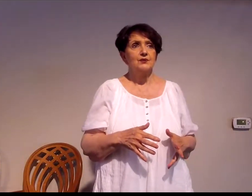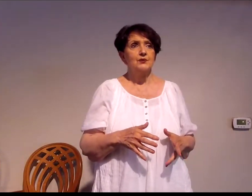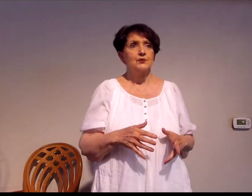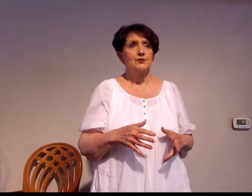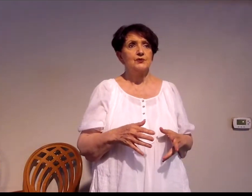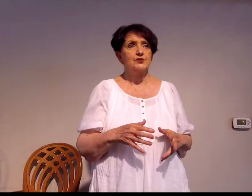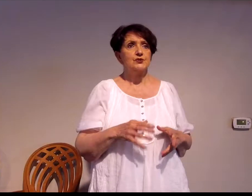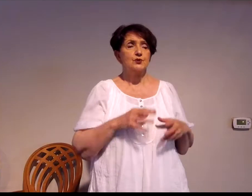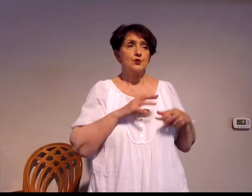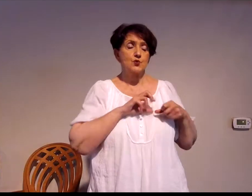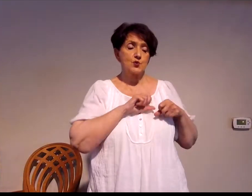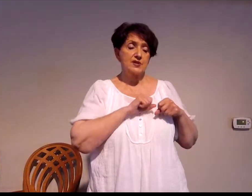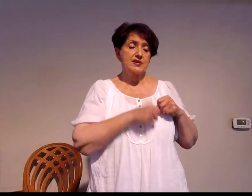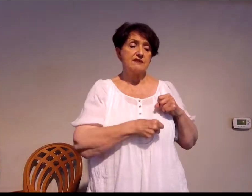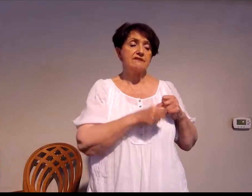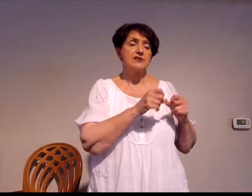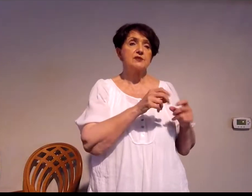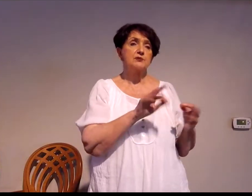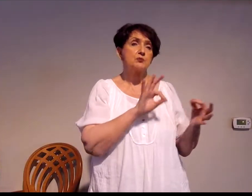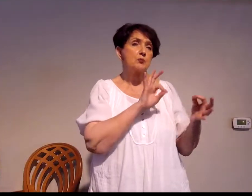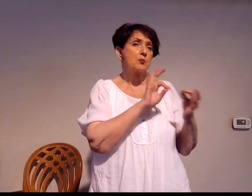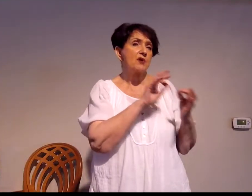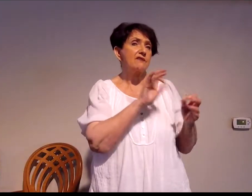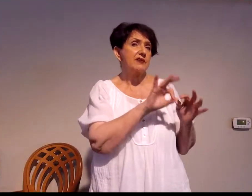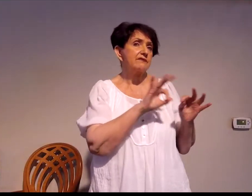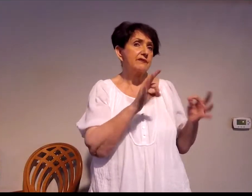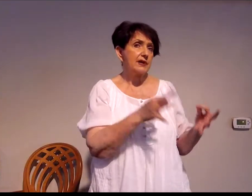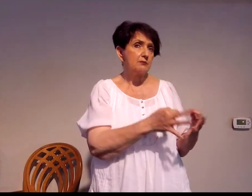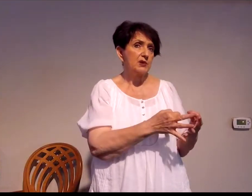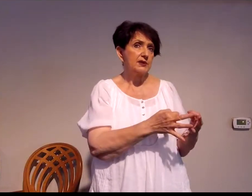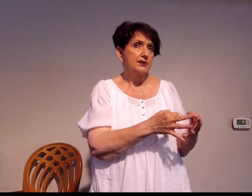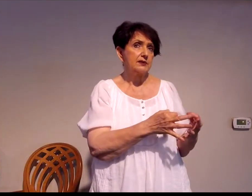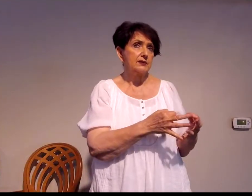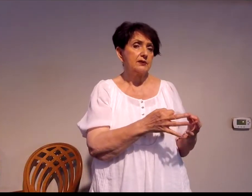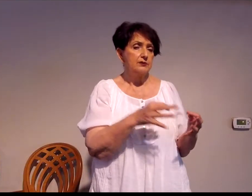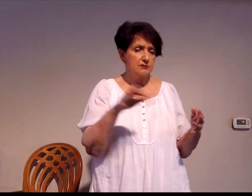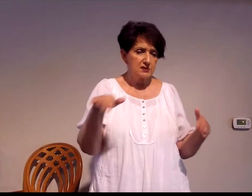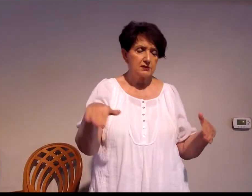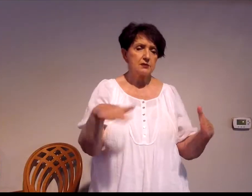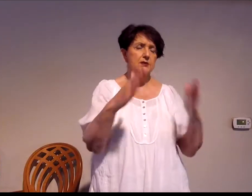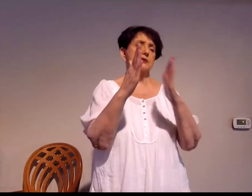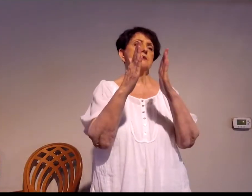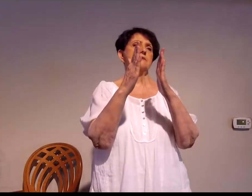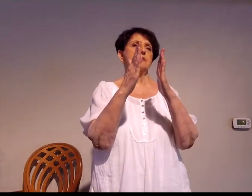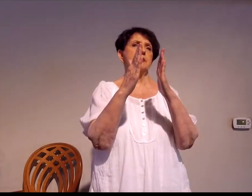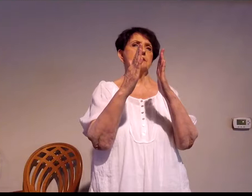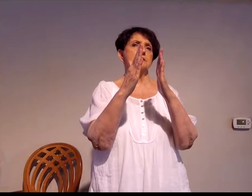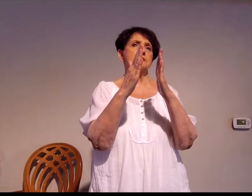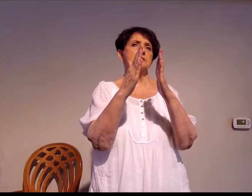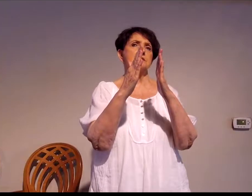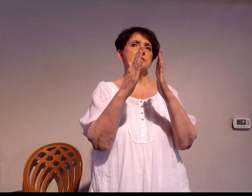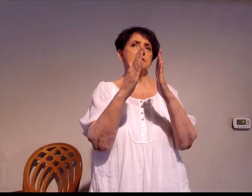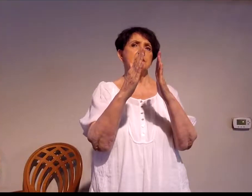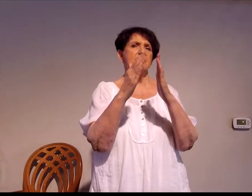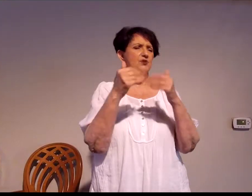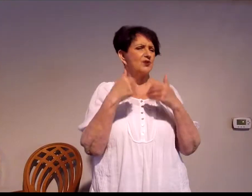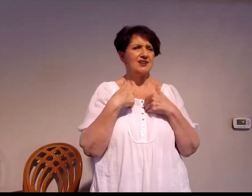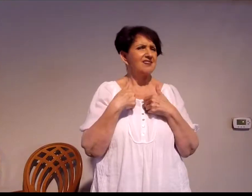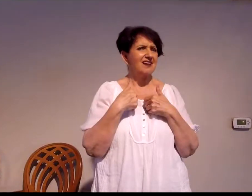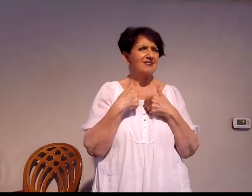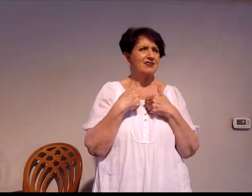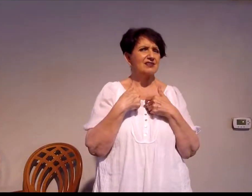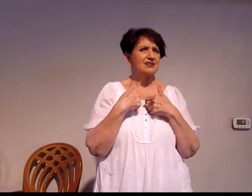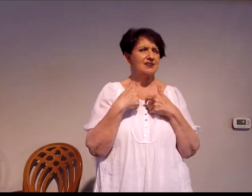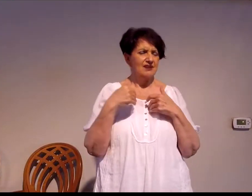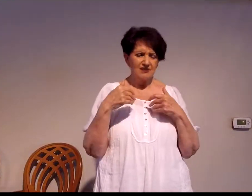to grieve this ideal family. So we need to look it in the face that we didn't have it. Look at it directly.